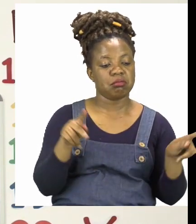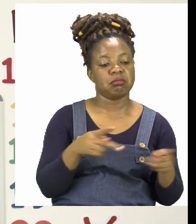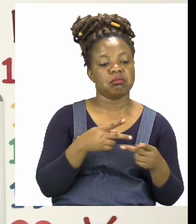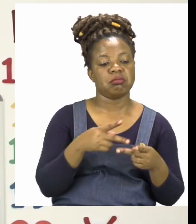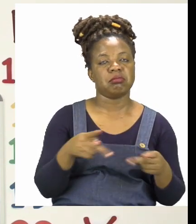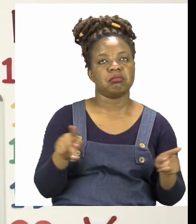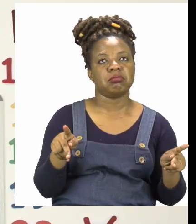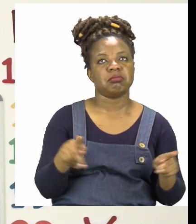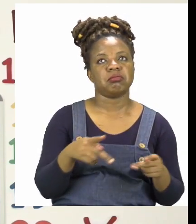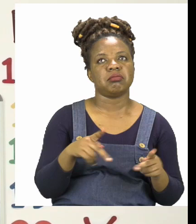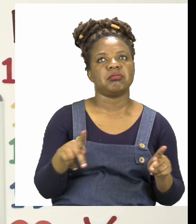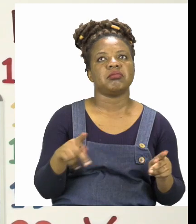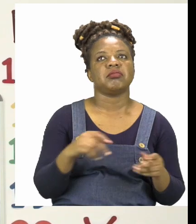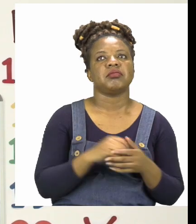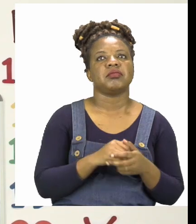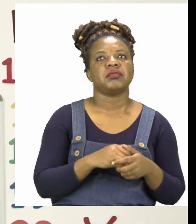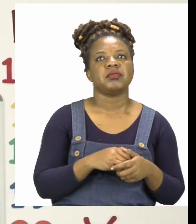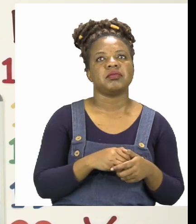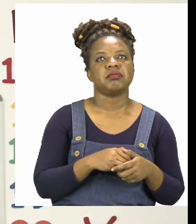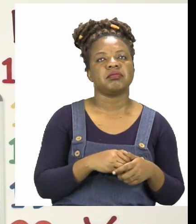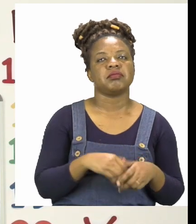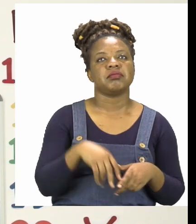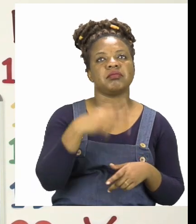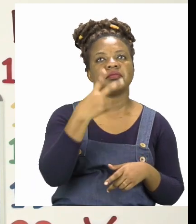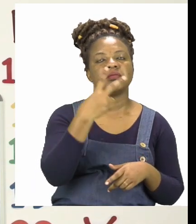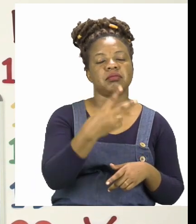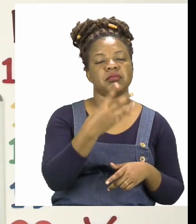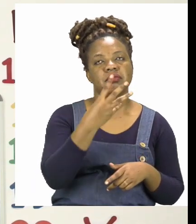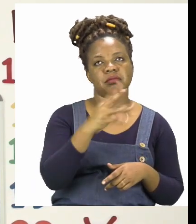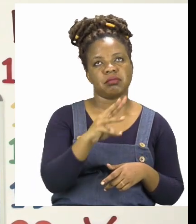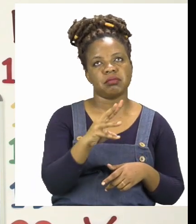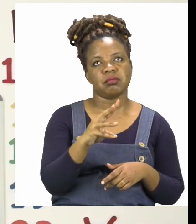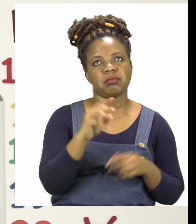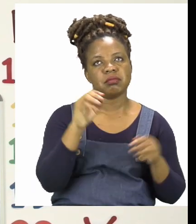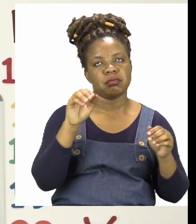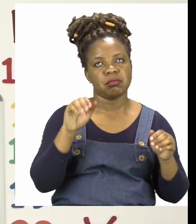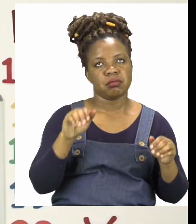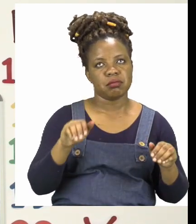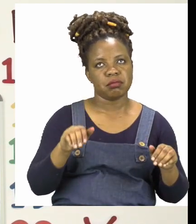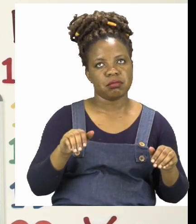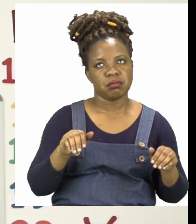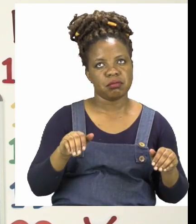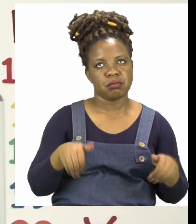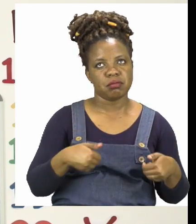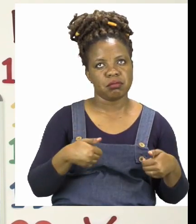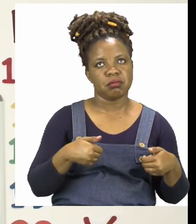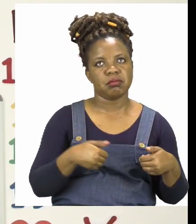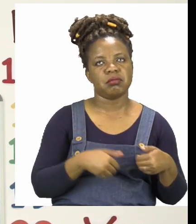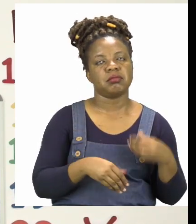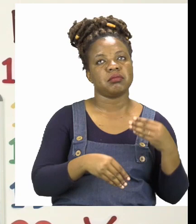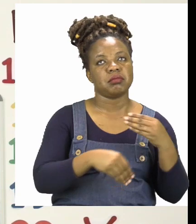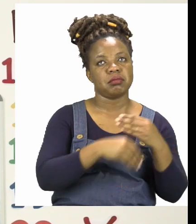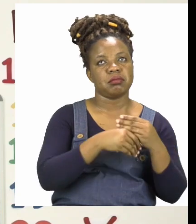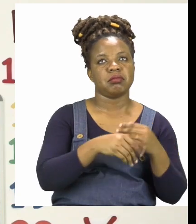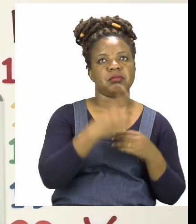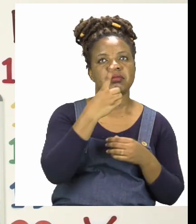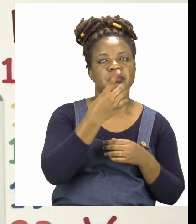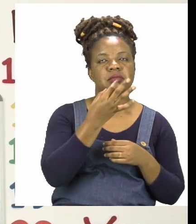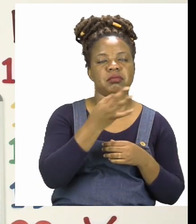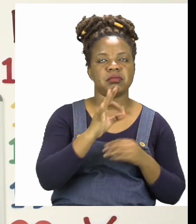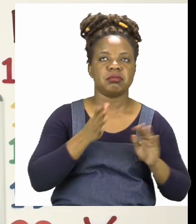completes our sum, which now says 26 boys plus 19